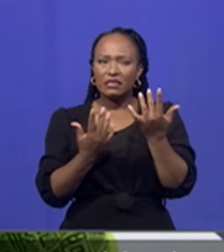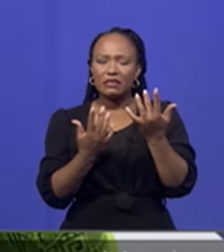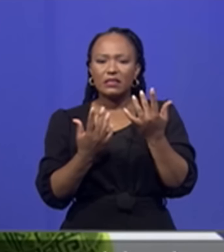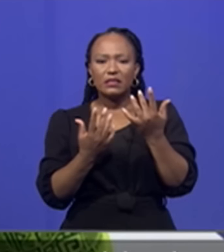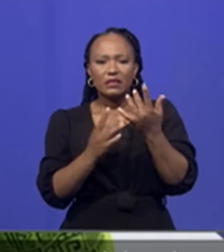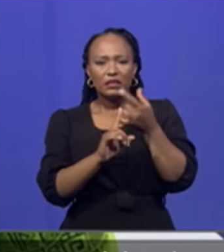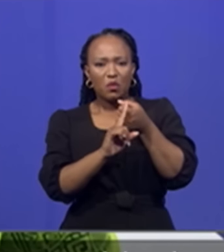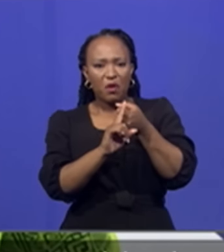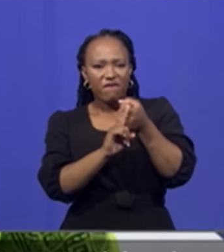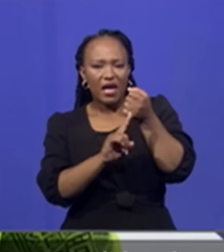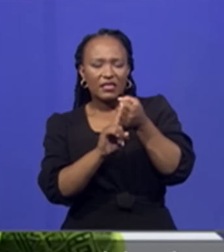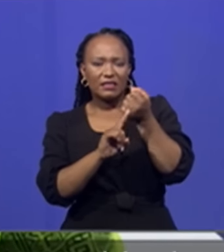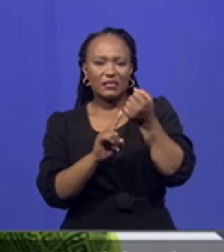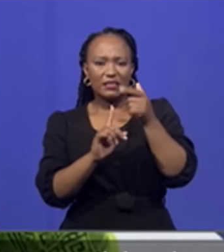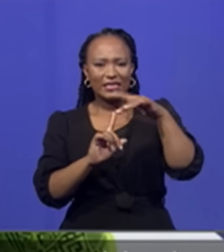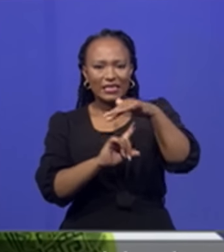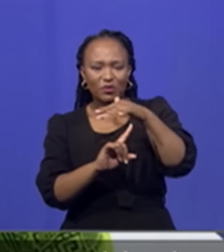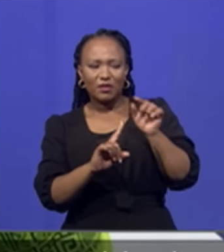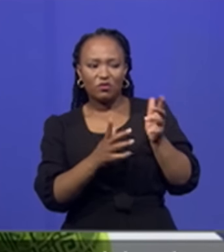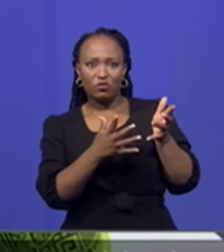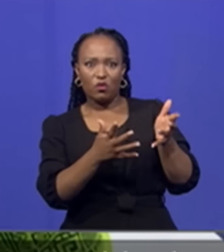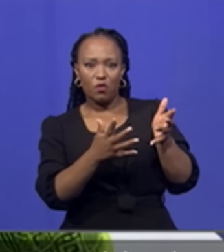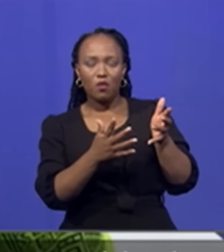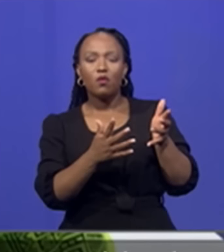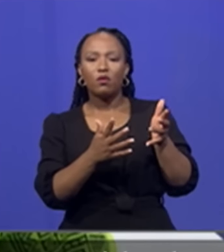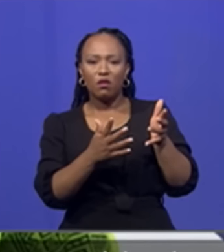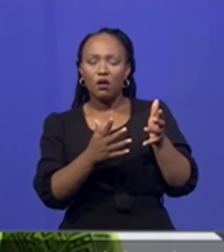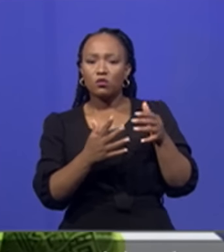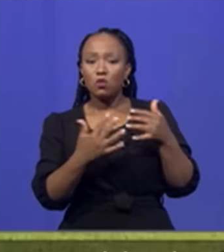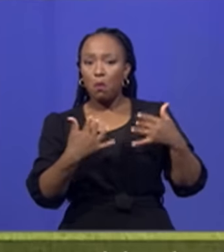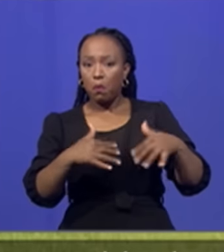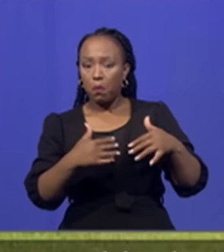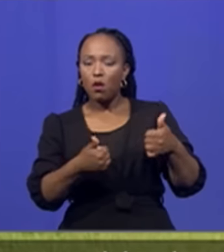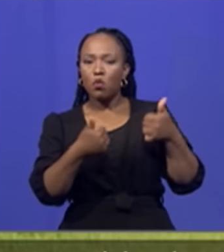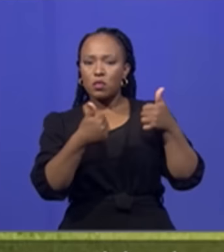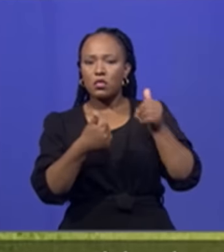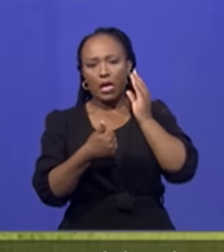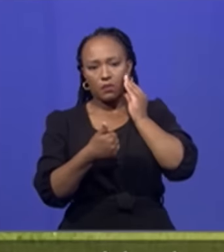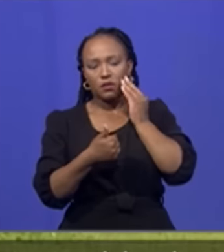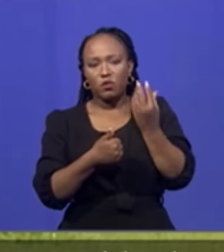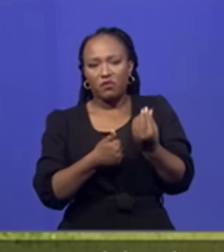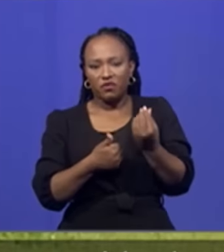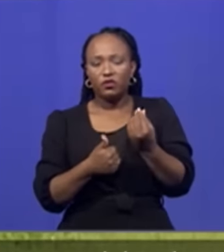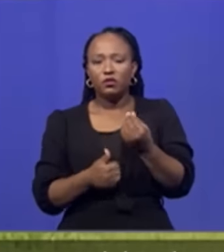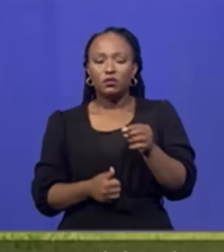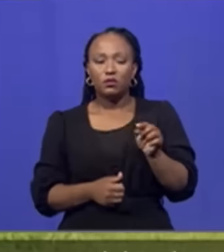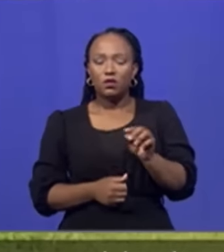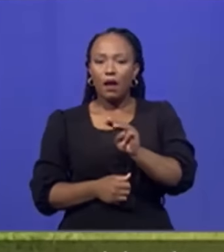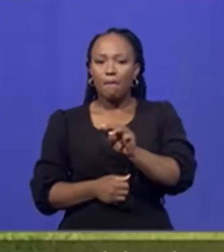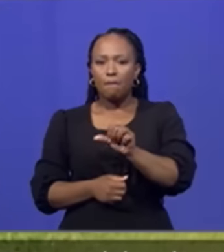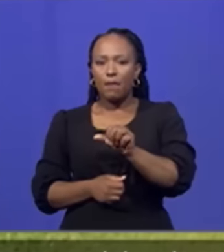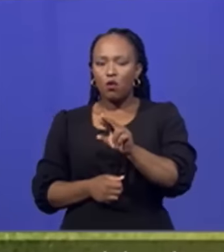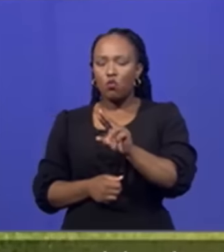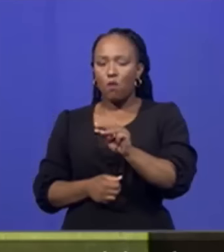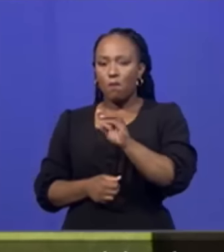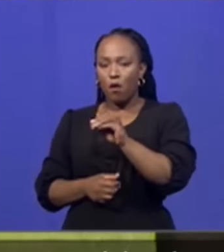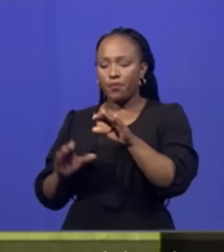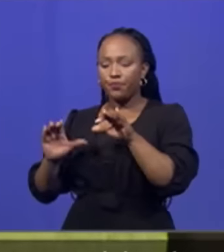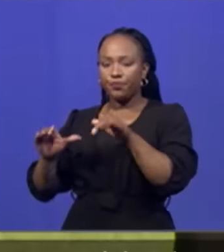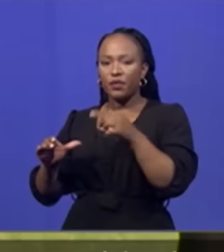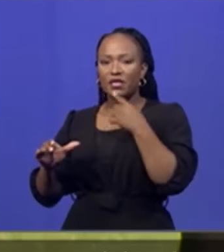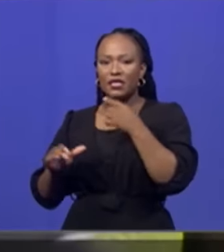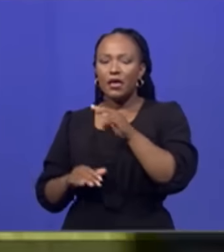this kind of situations. So that's a big plus for us as well. Marumo Gallants e tsepamisitse maikutlo tabeng ya hore e seke ya tswa